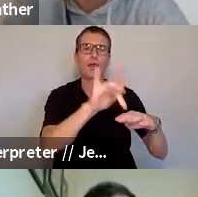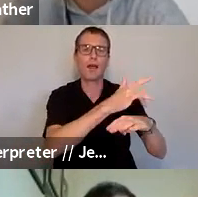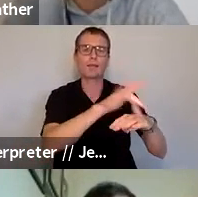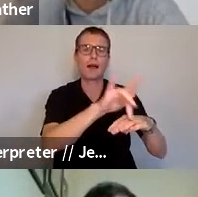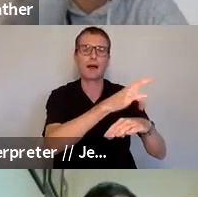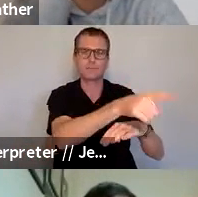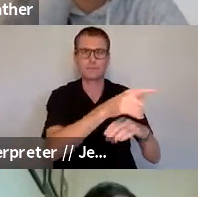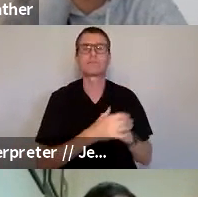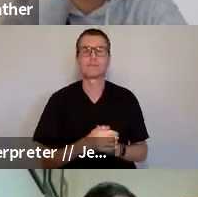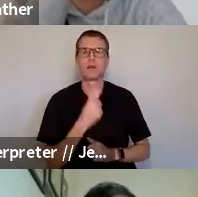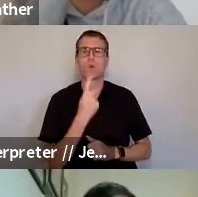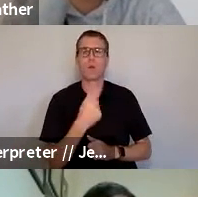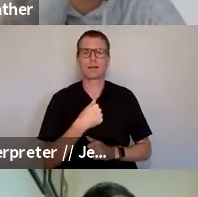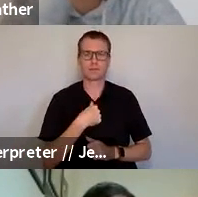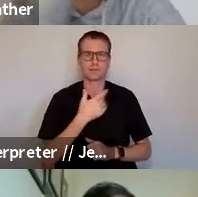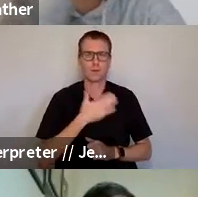companies,